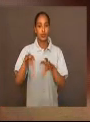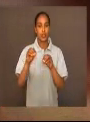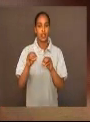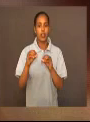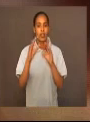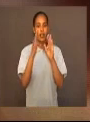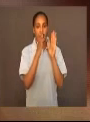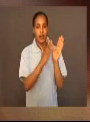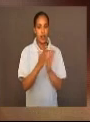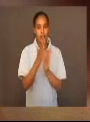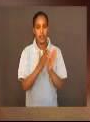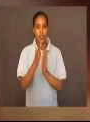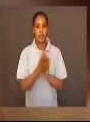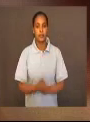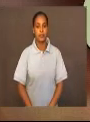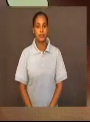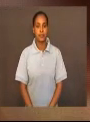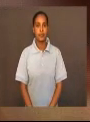Students, let's get ready.